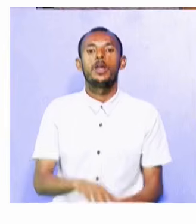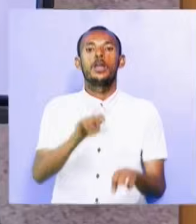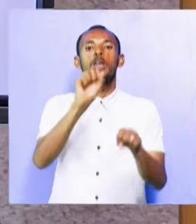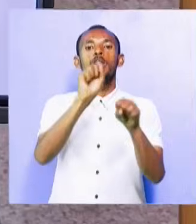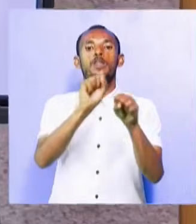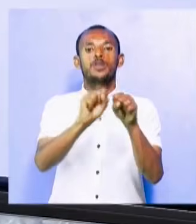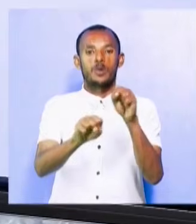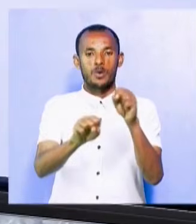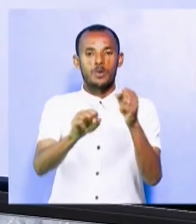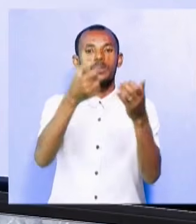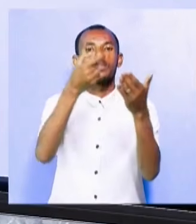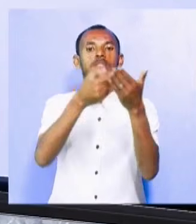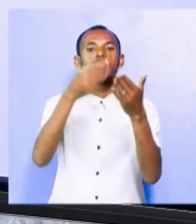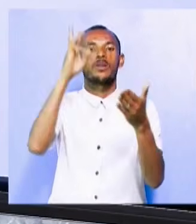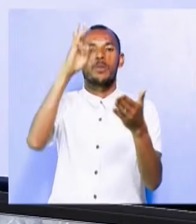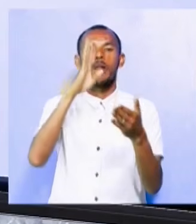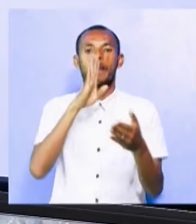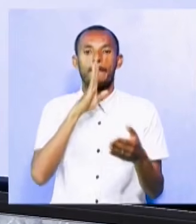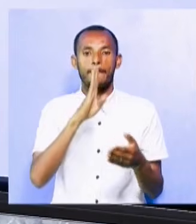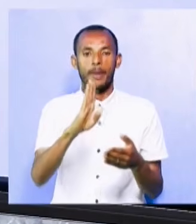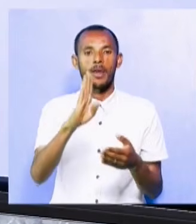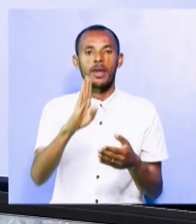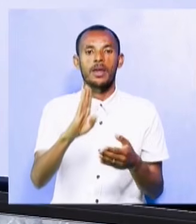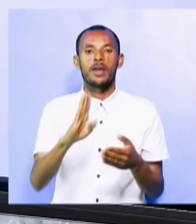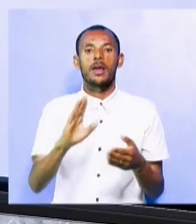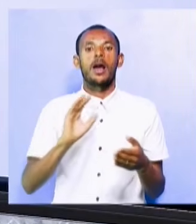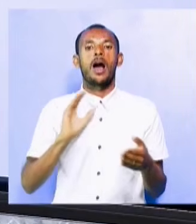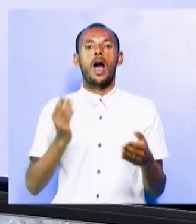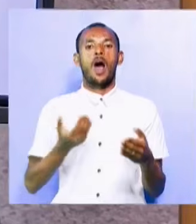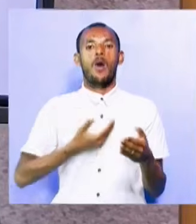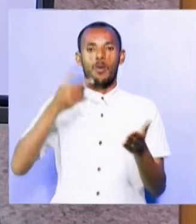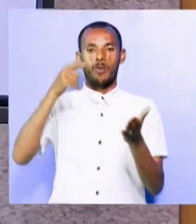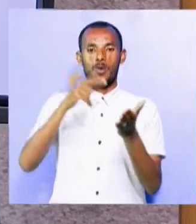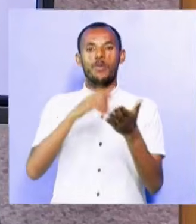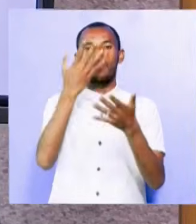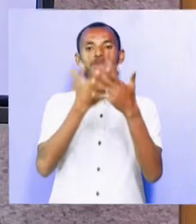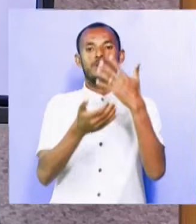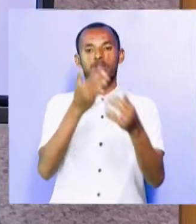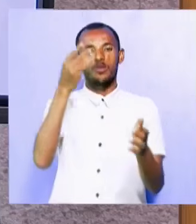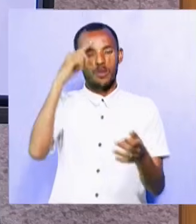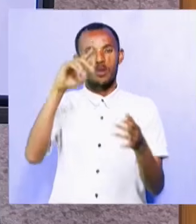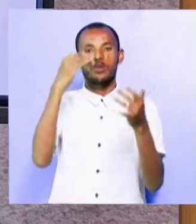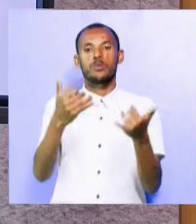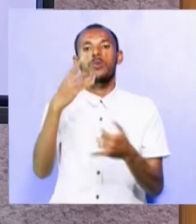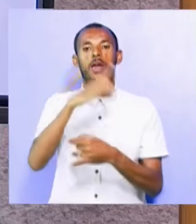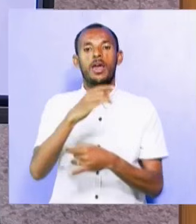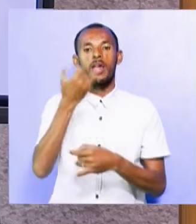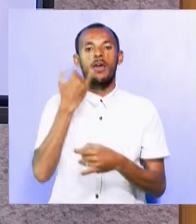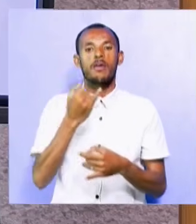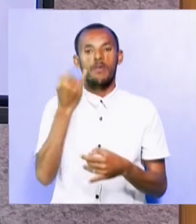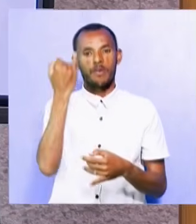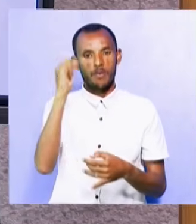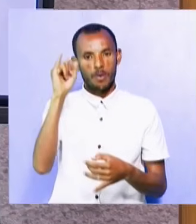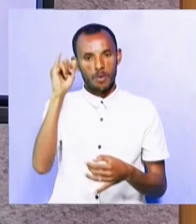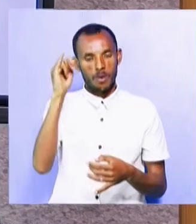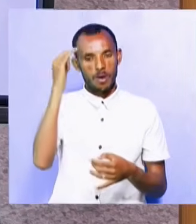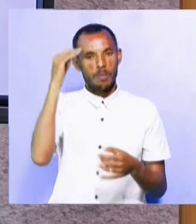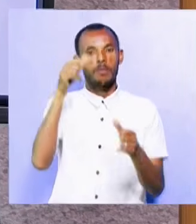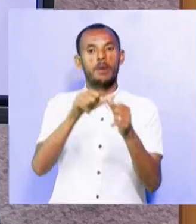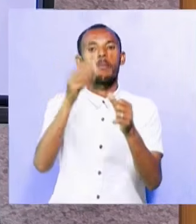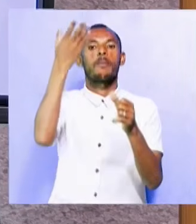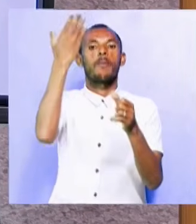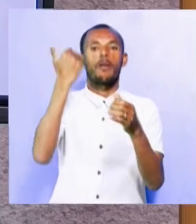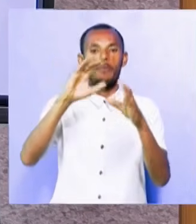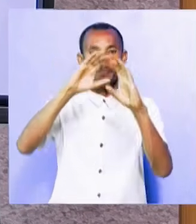So this will be our point of discussion for today. If you remember, in our